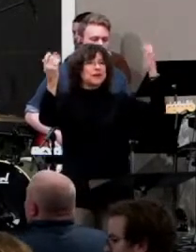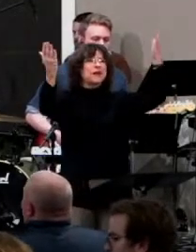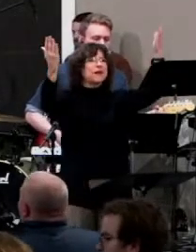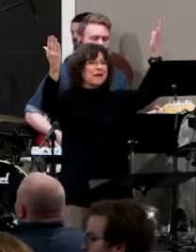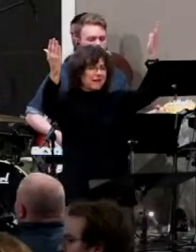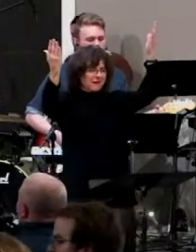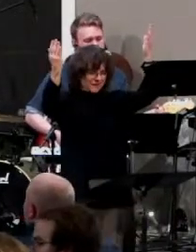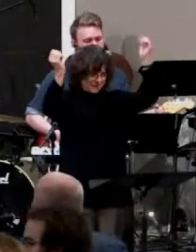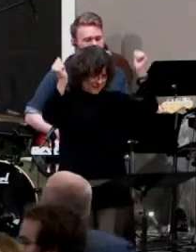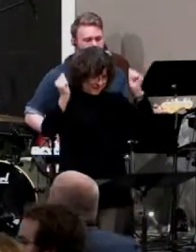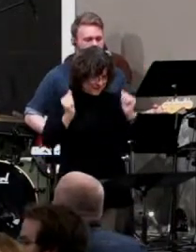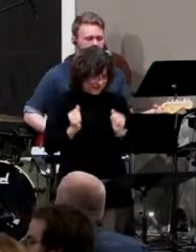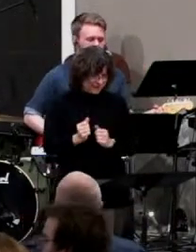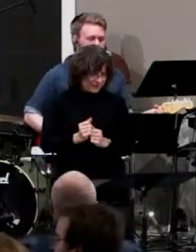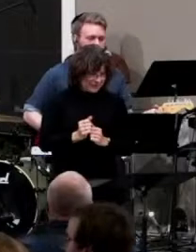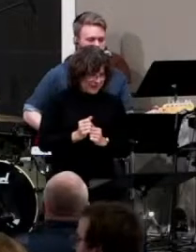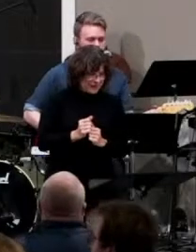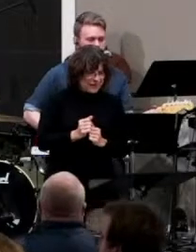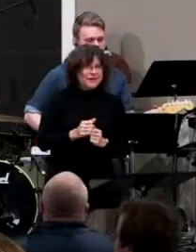alleluia.